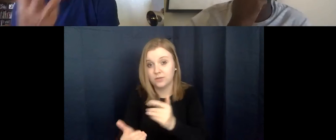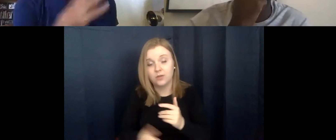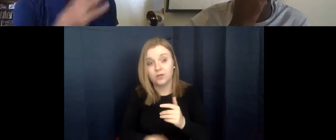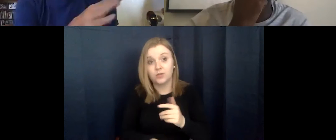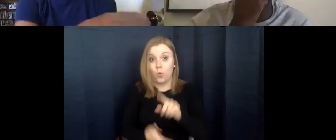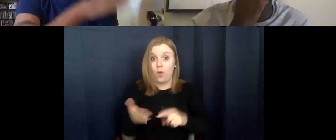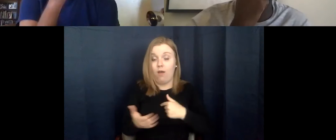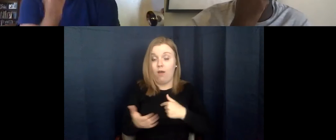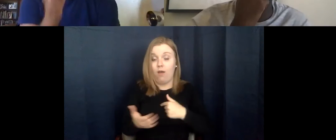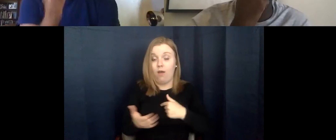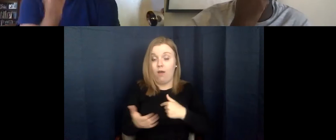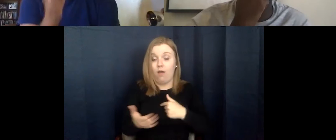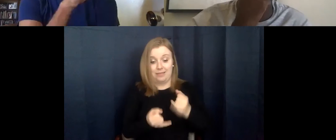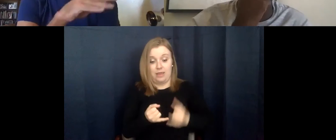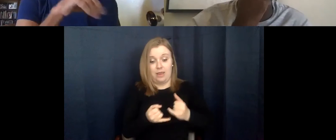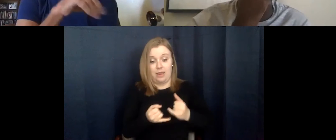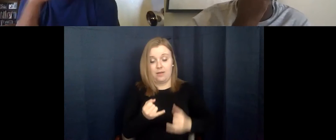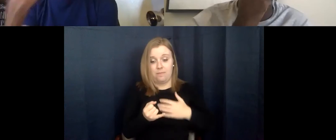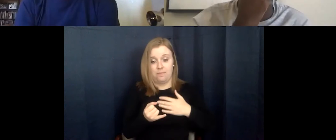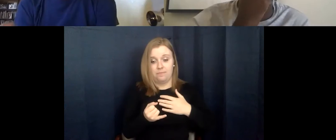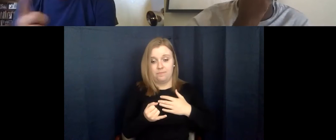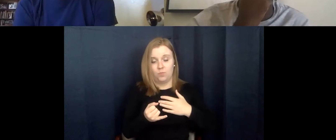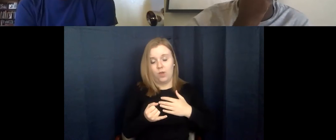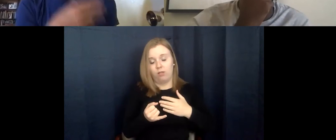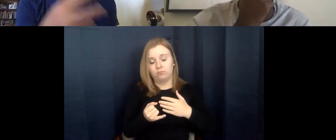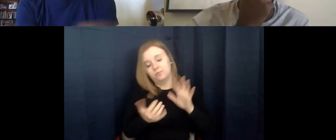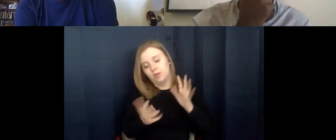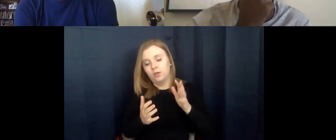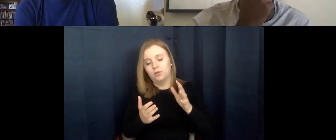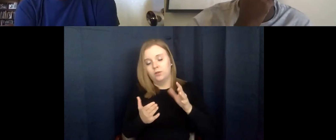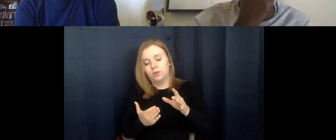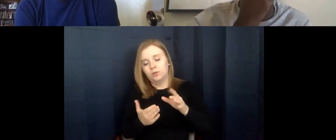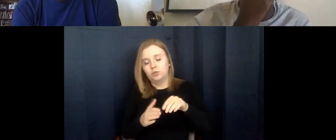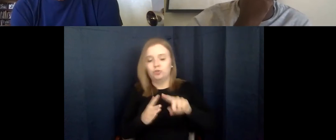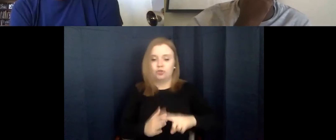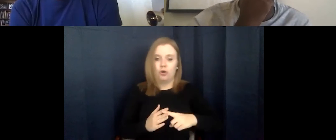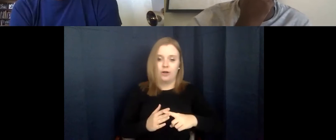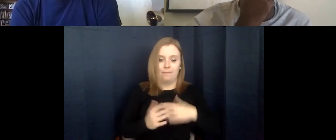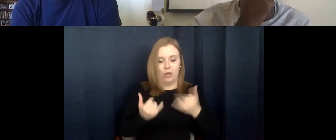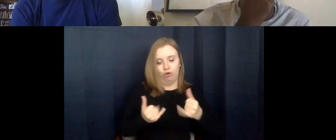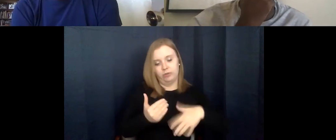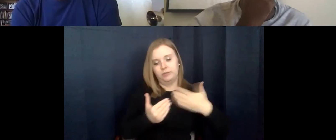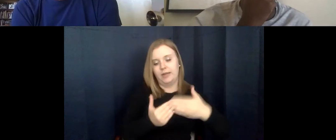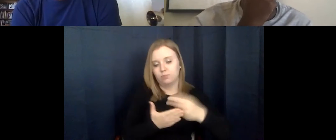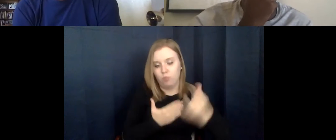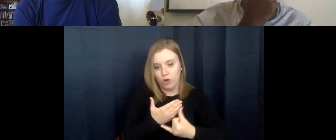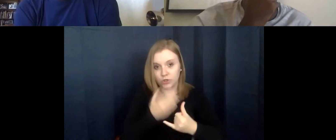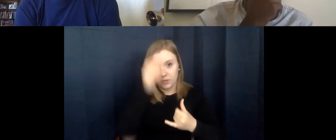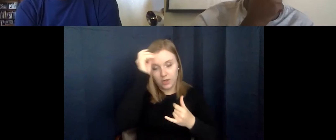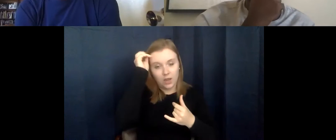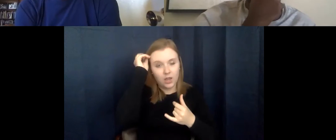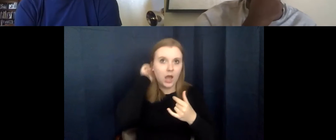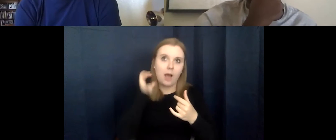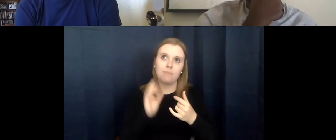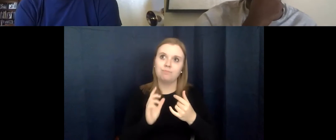that at the end of my last or going into my current next project, it partly came down